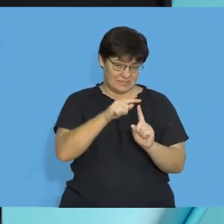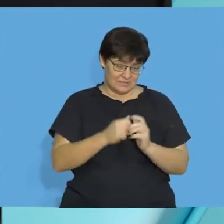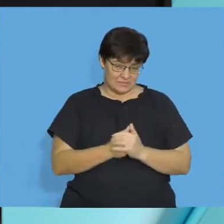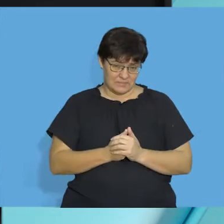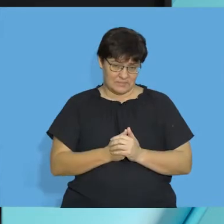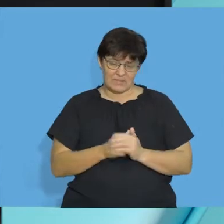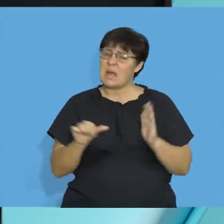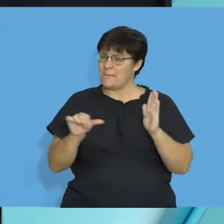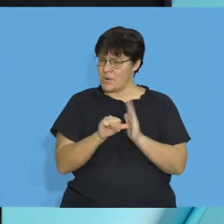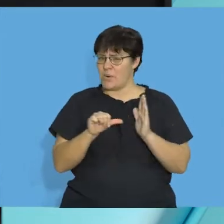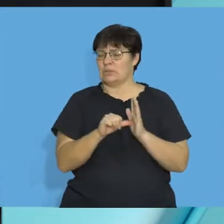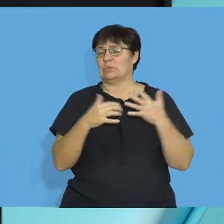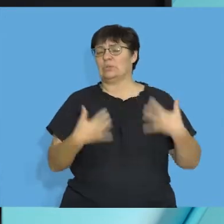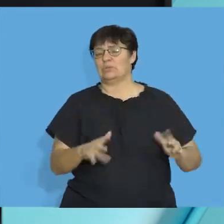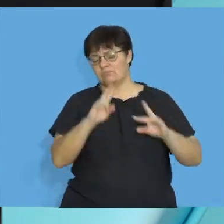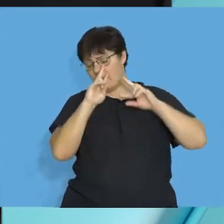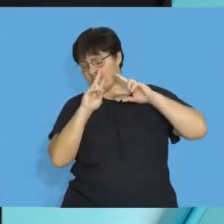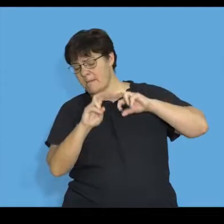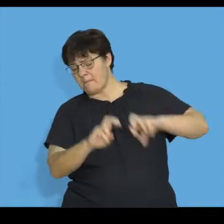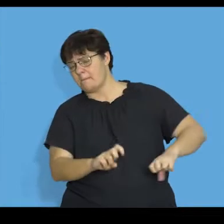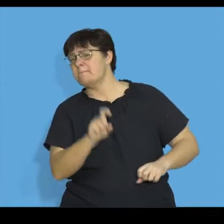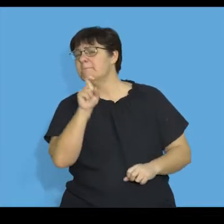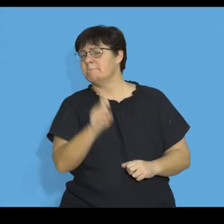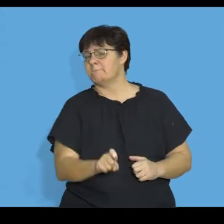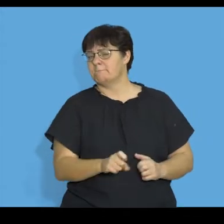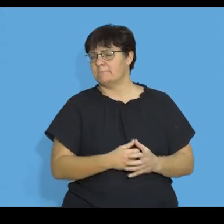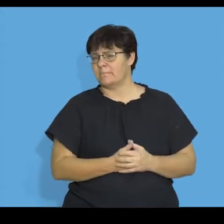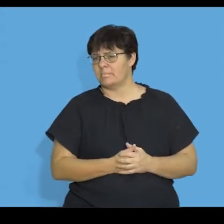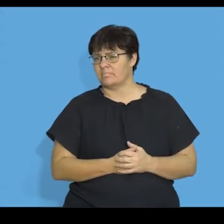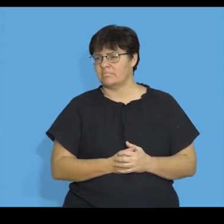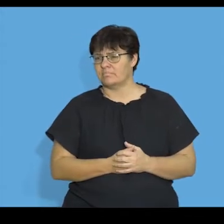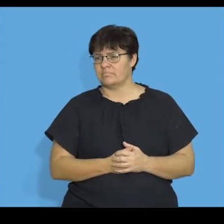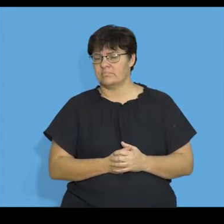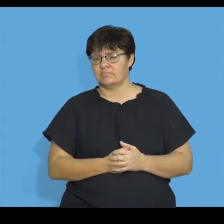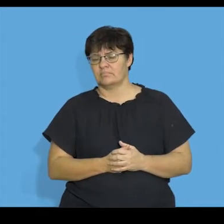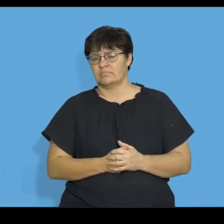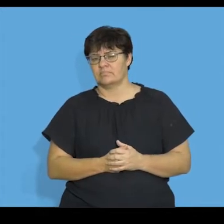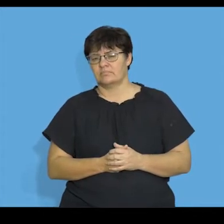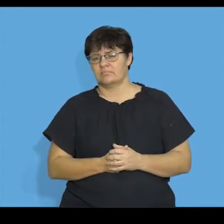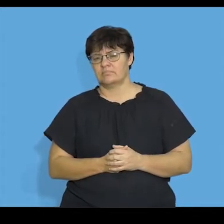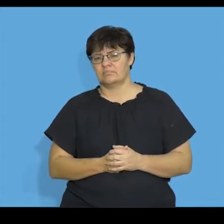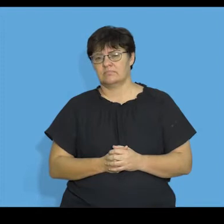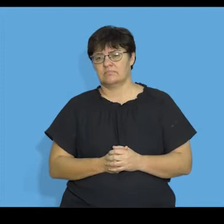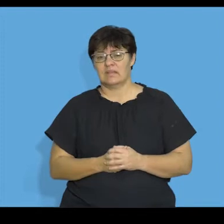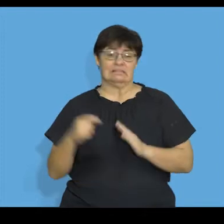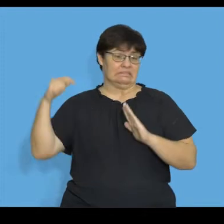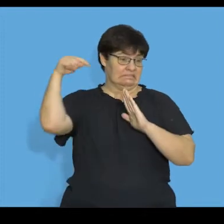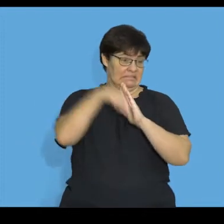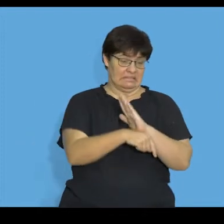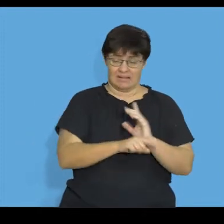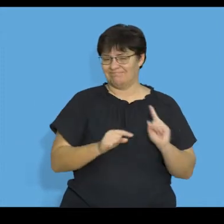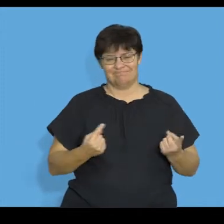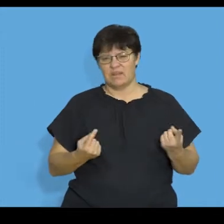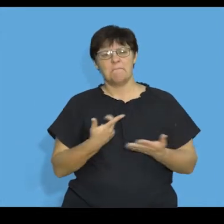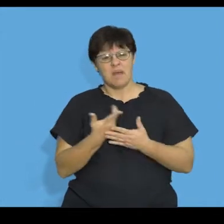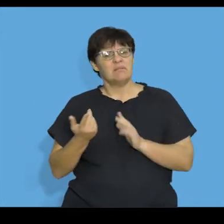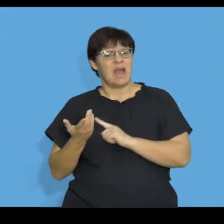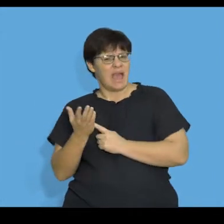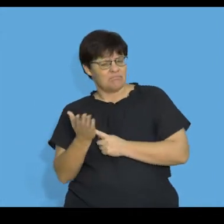So let's just go and explore this. Now, we can't do it in detail, but we have a